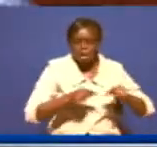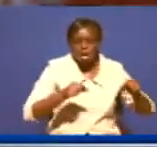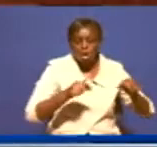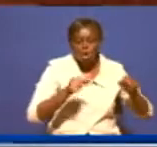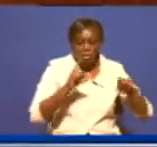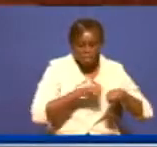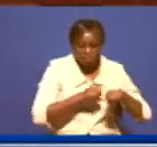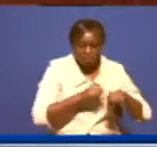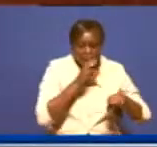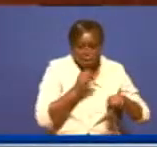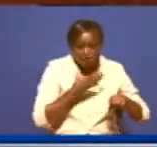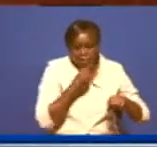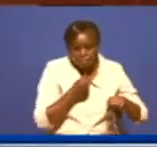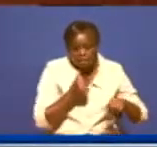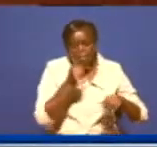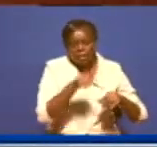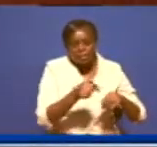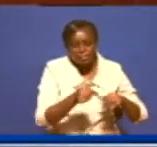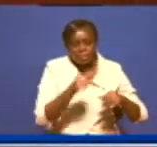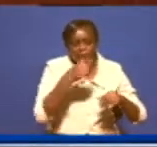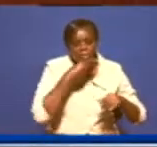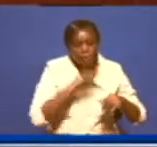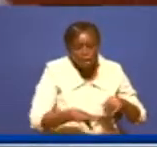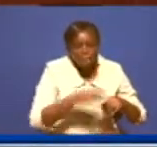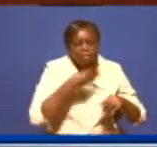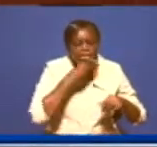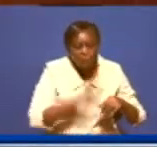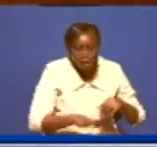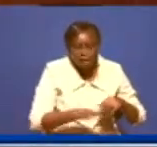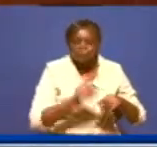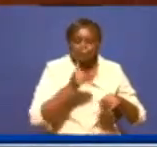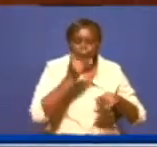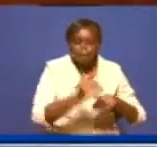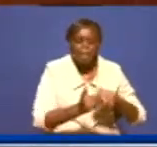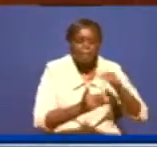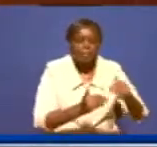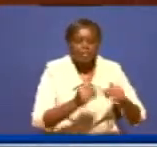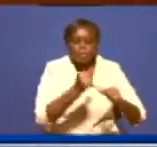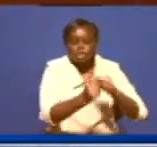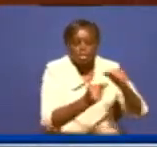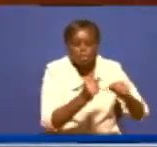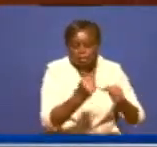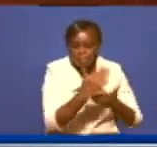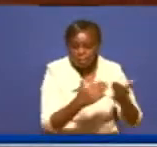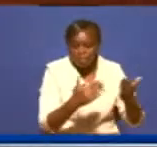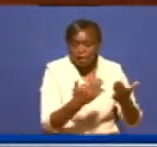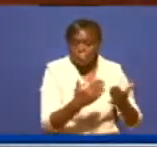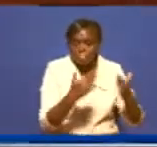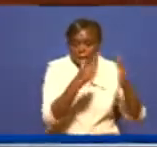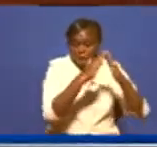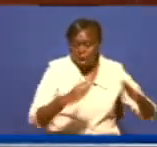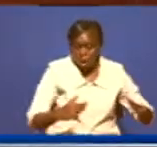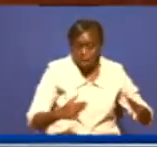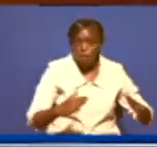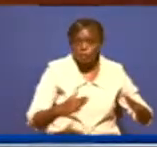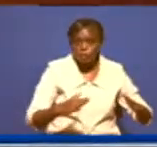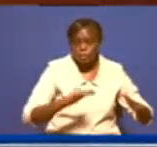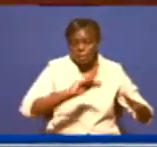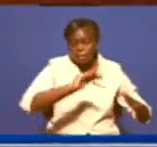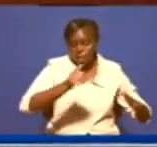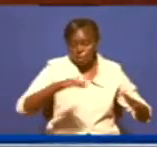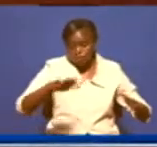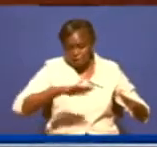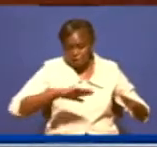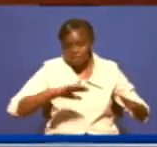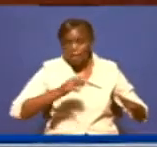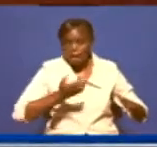The grandfather, the father, the son of the son. So some of the properties within a municipality, especially within